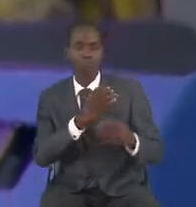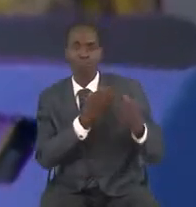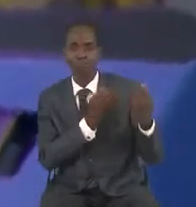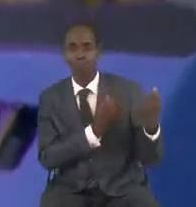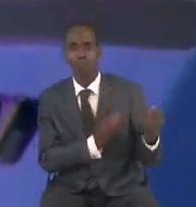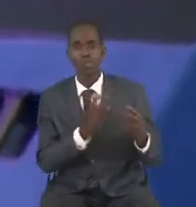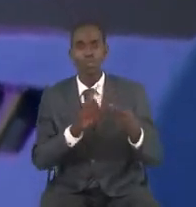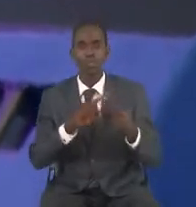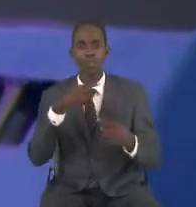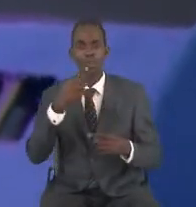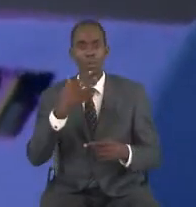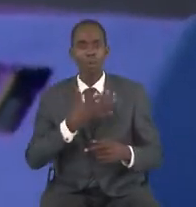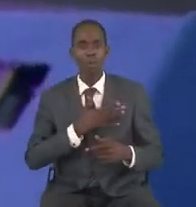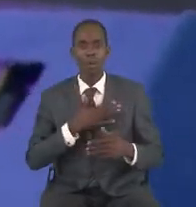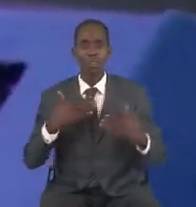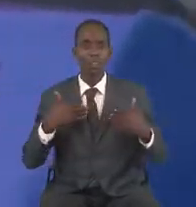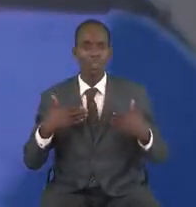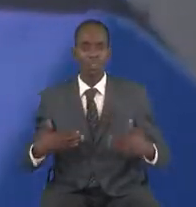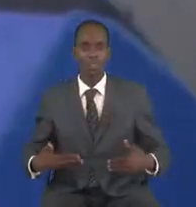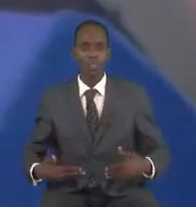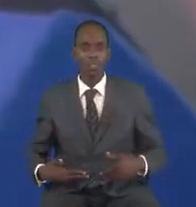say my body